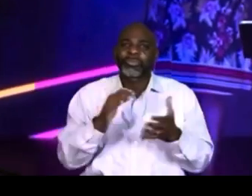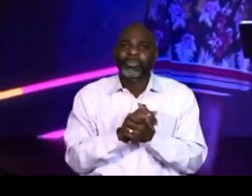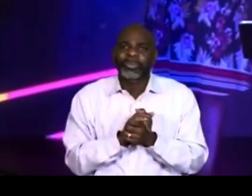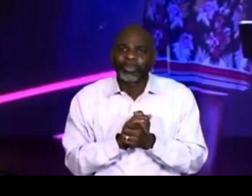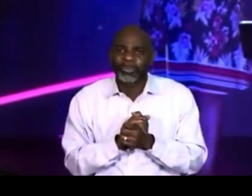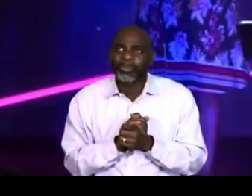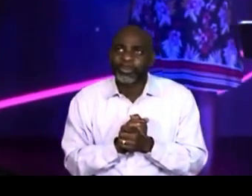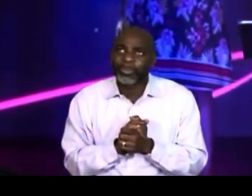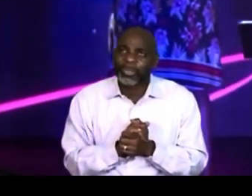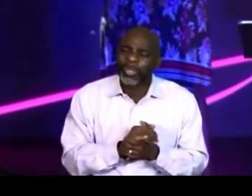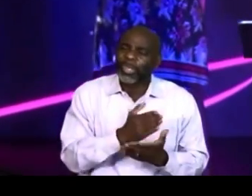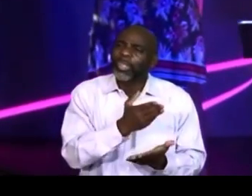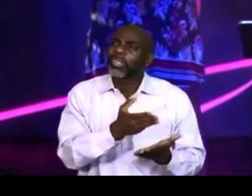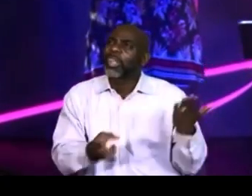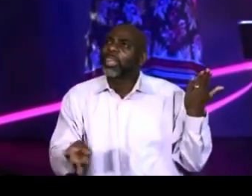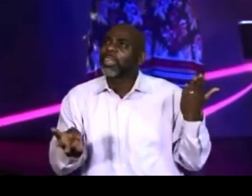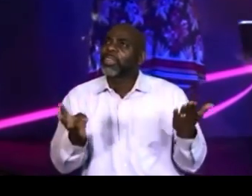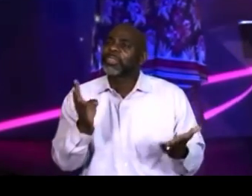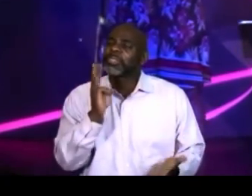There is a river